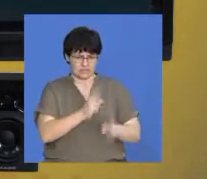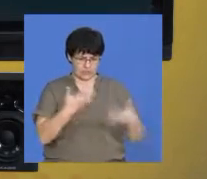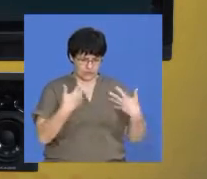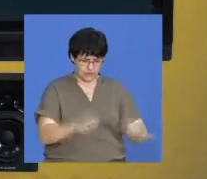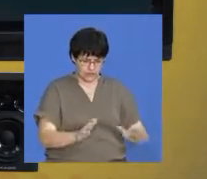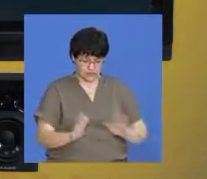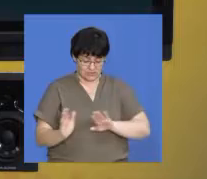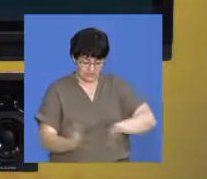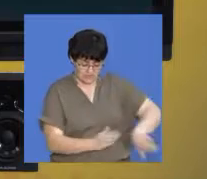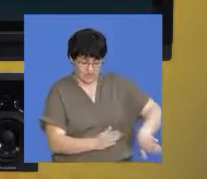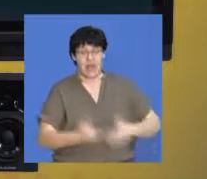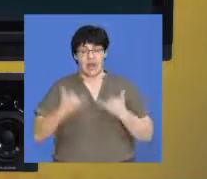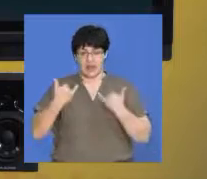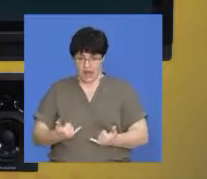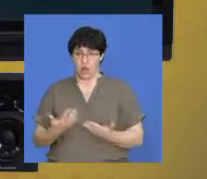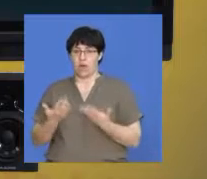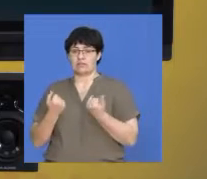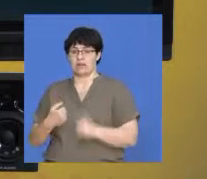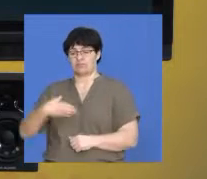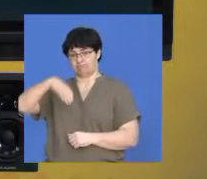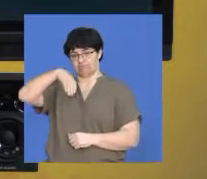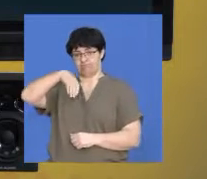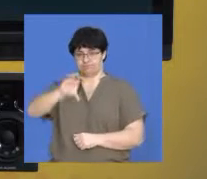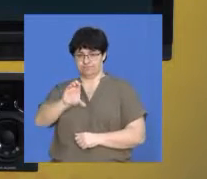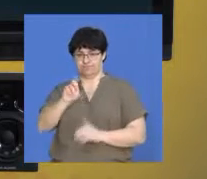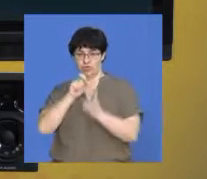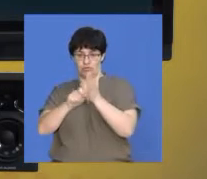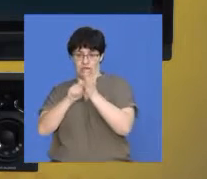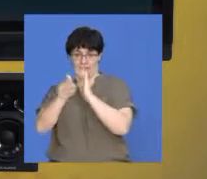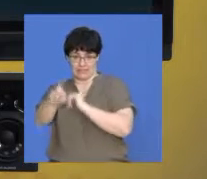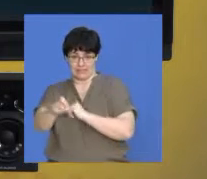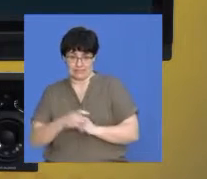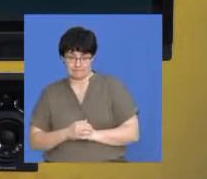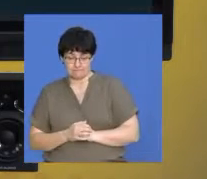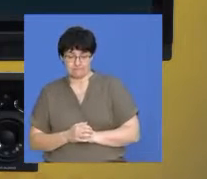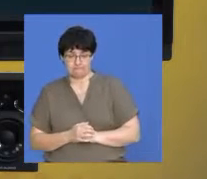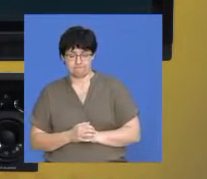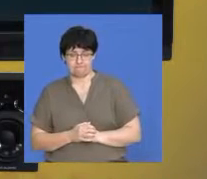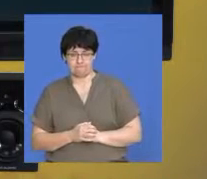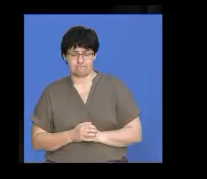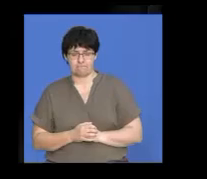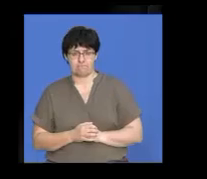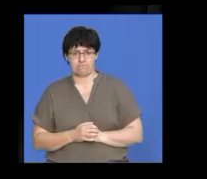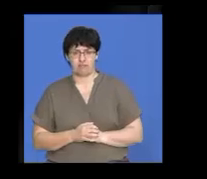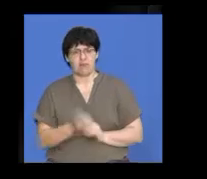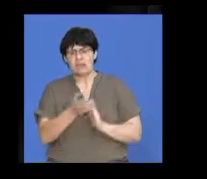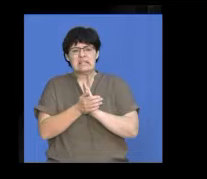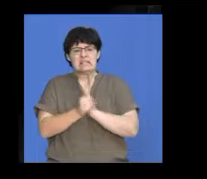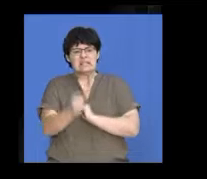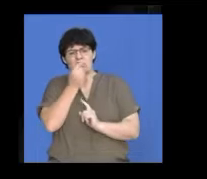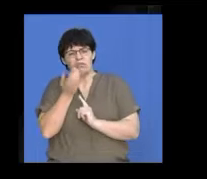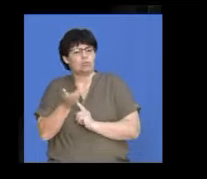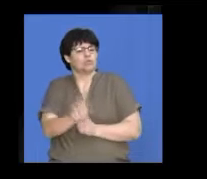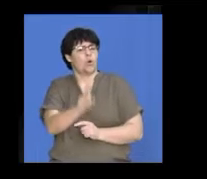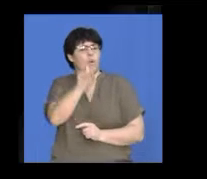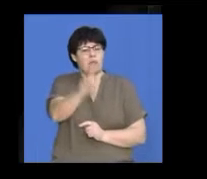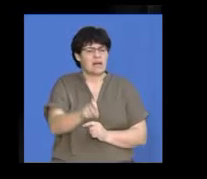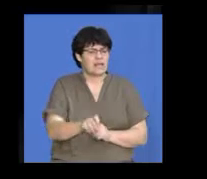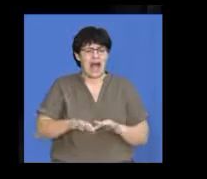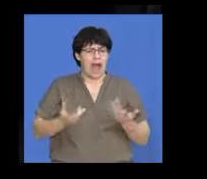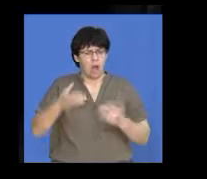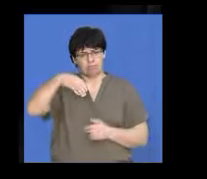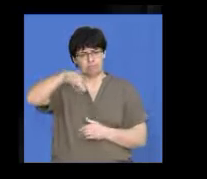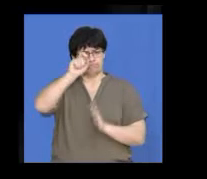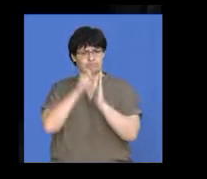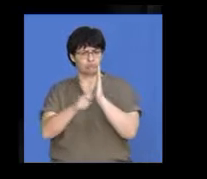expected to write a paragraph. Okay, now, the skills that you're expected to display when you are writing